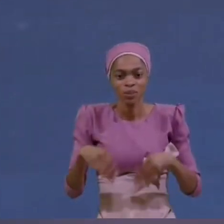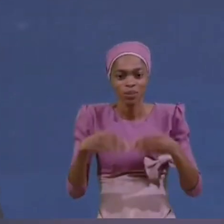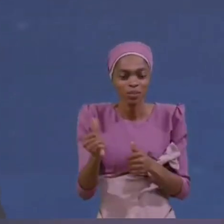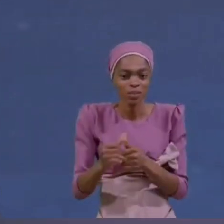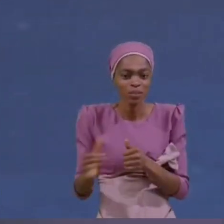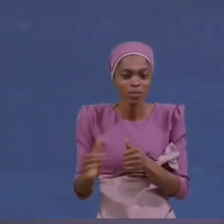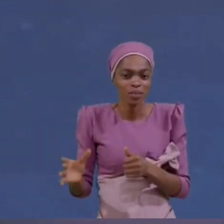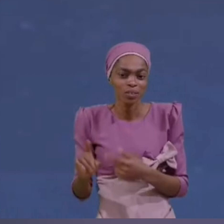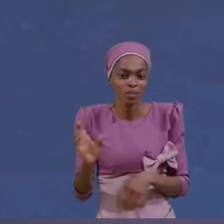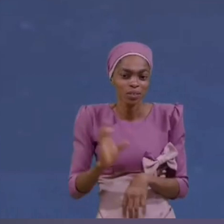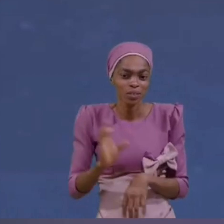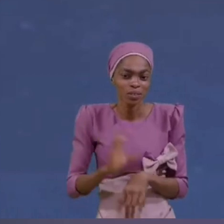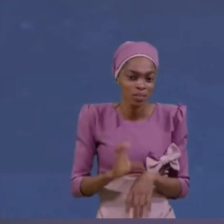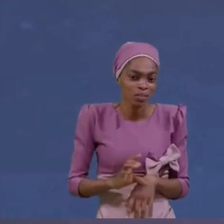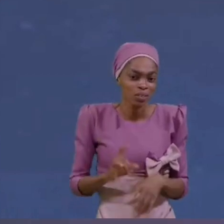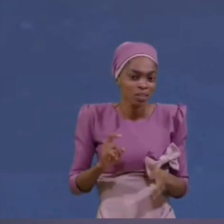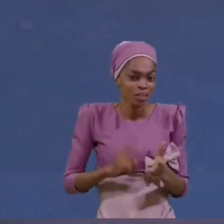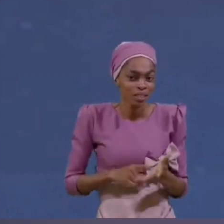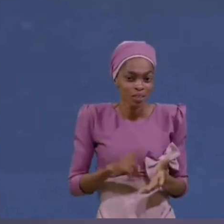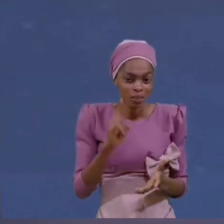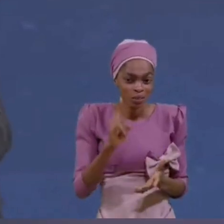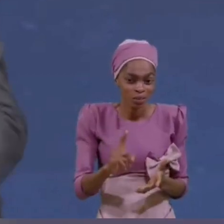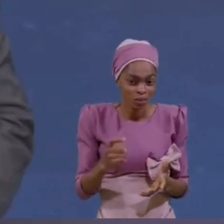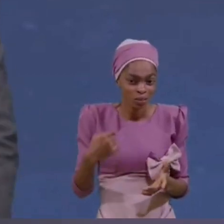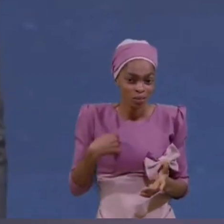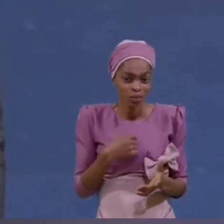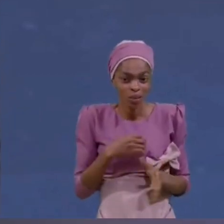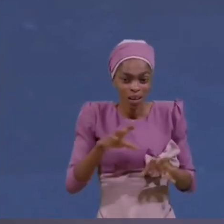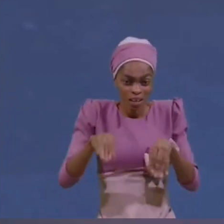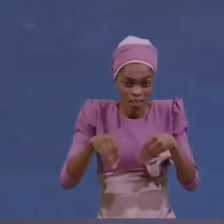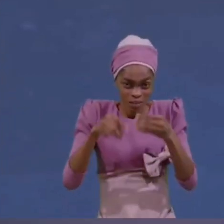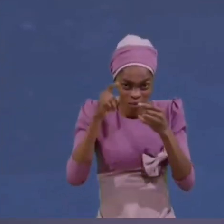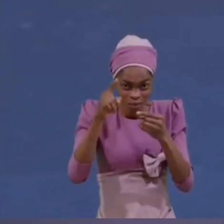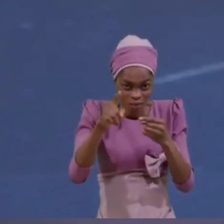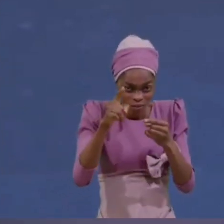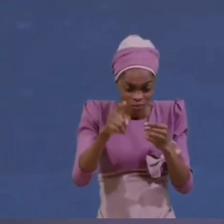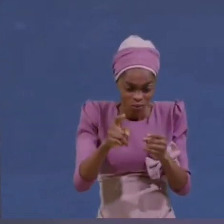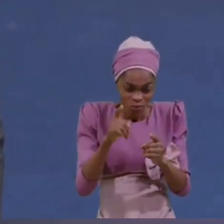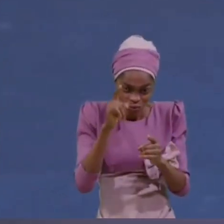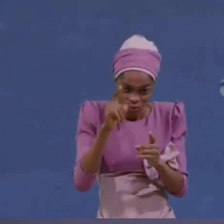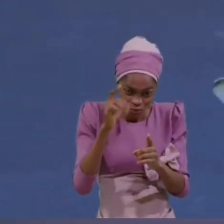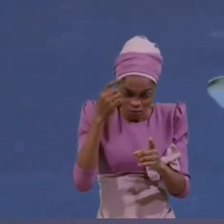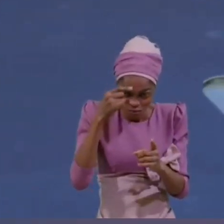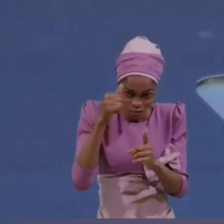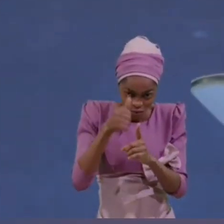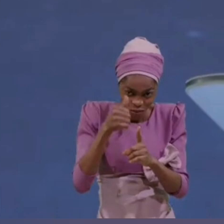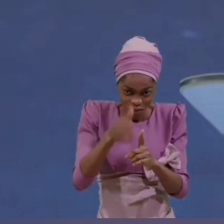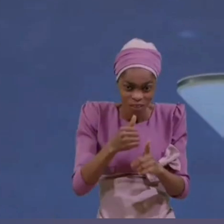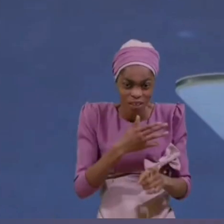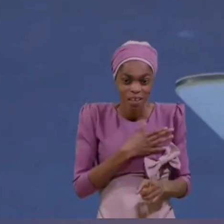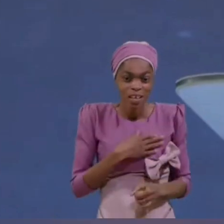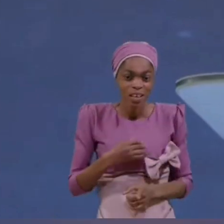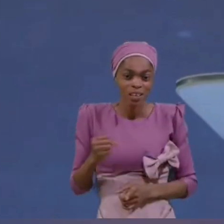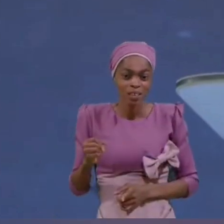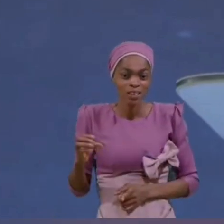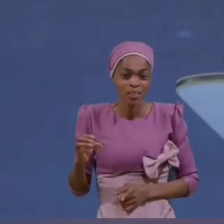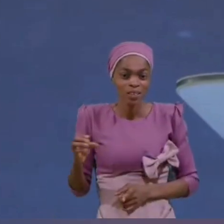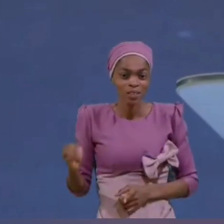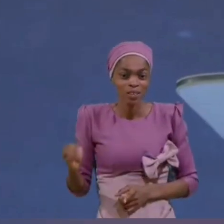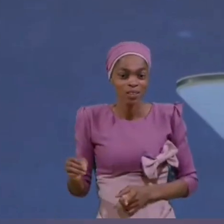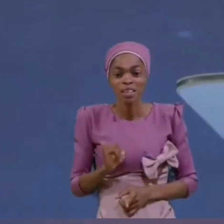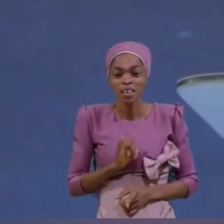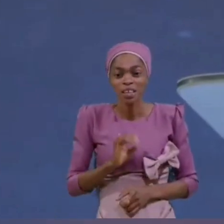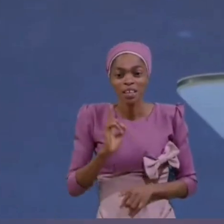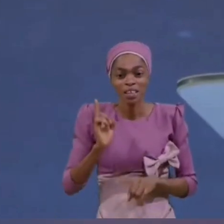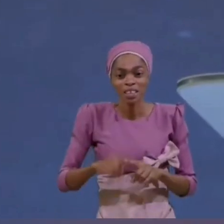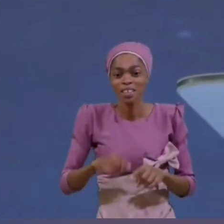church. This one, we're giving you directly. And so, I cannot say,